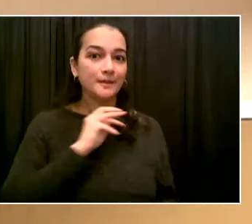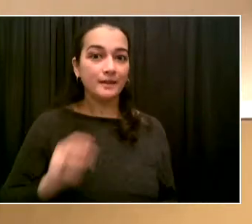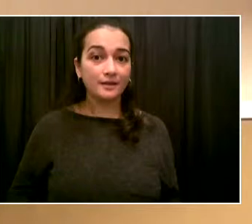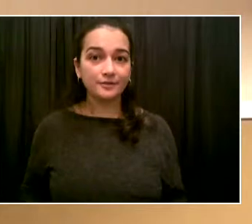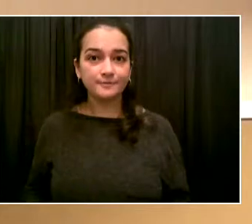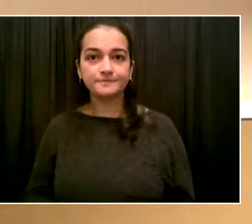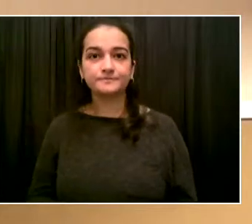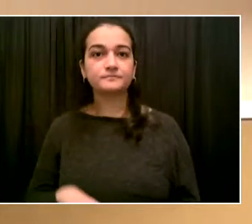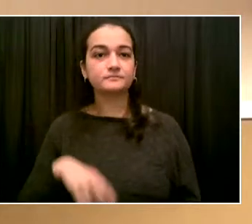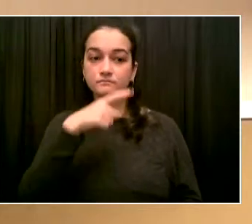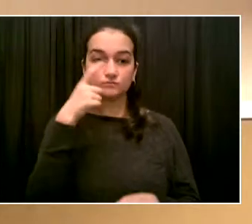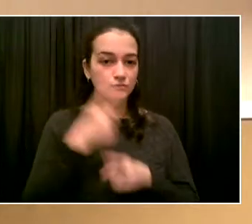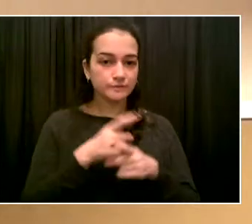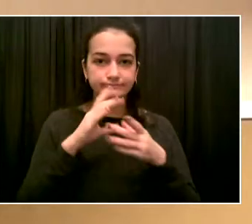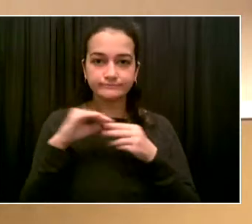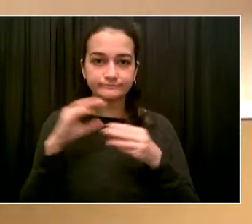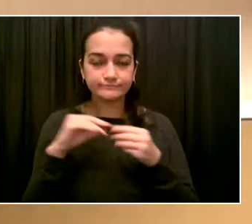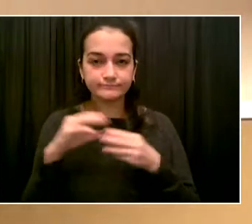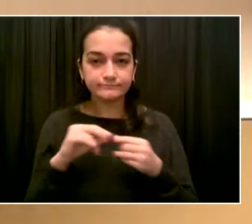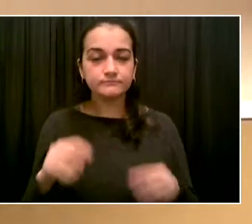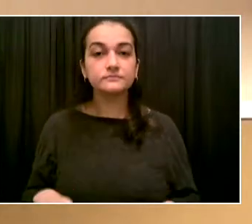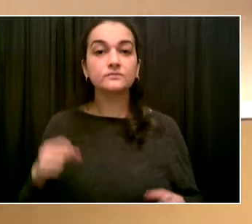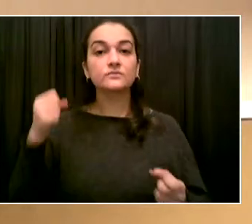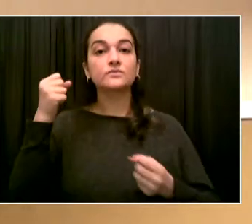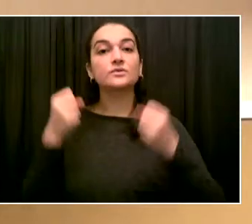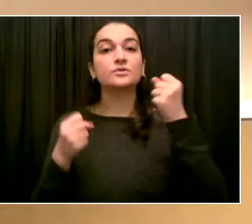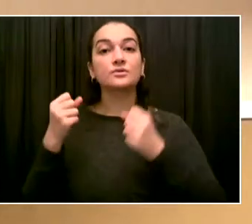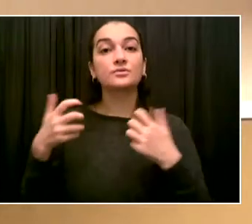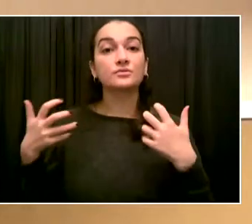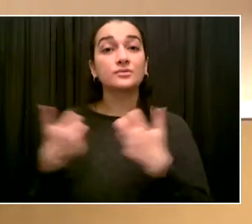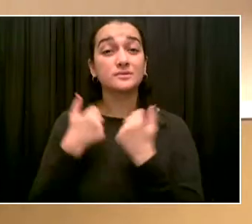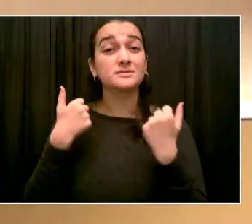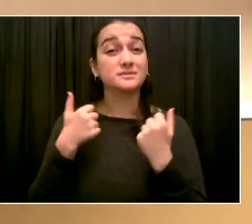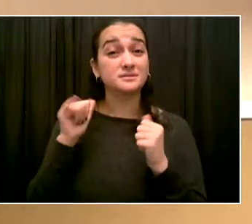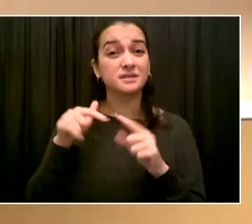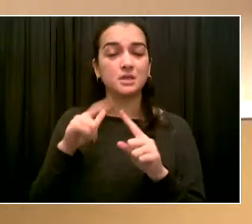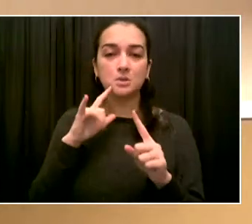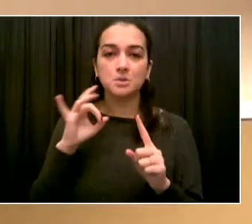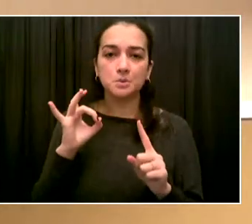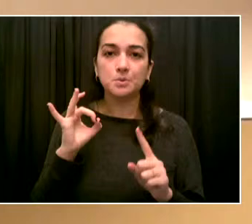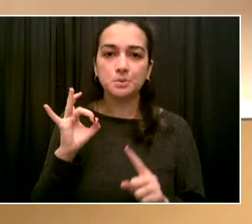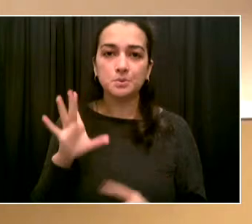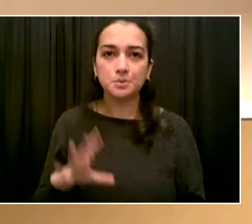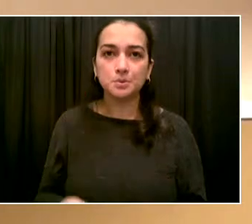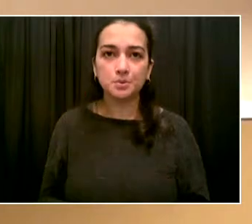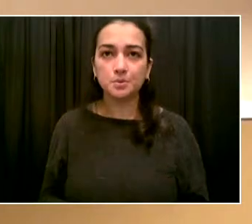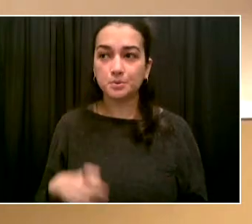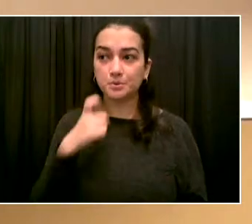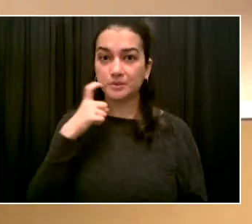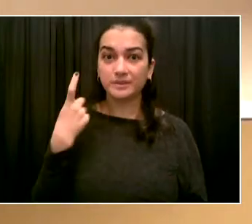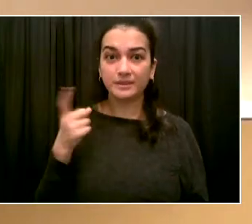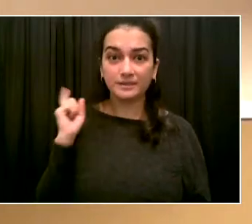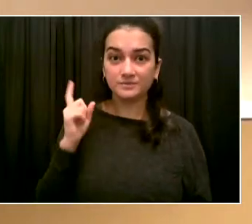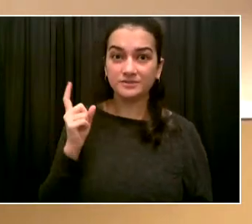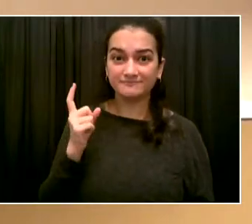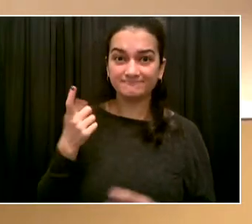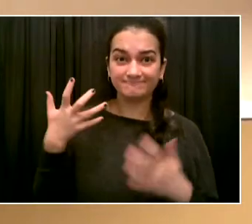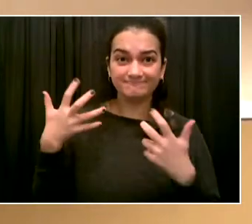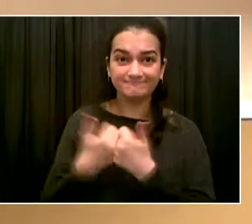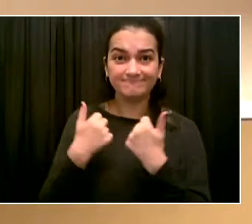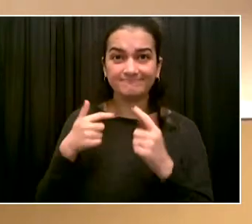mentioned, Gersh, and the recent crashes are all just